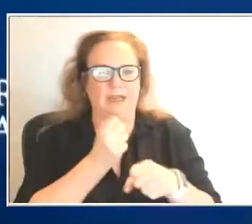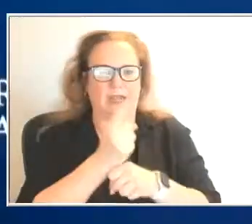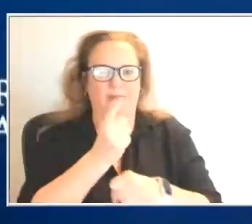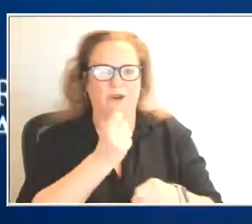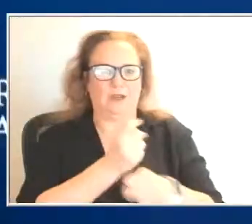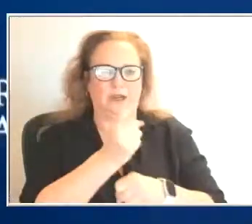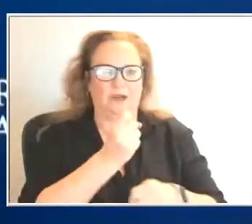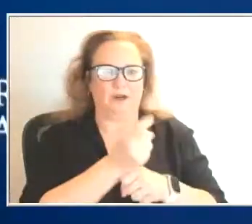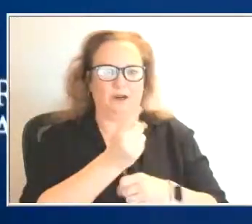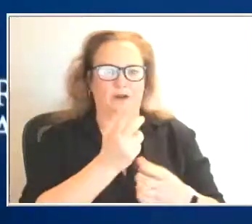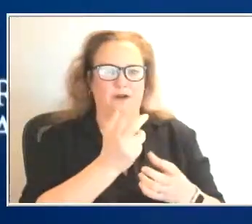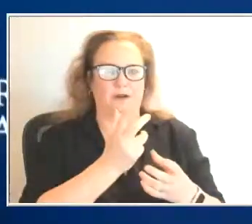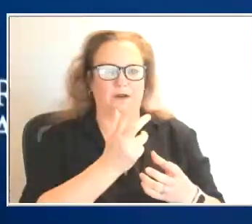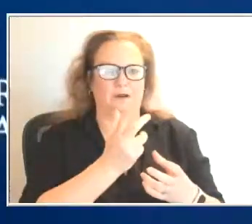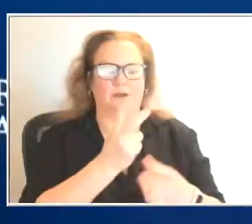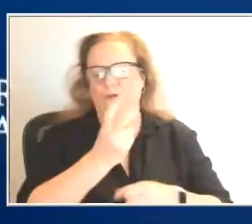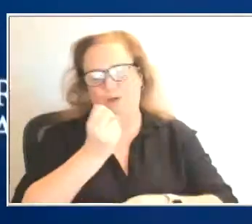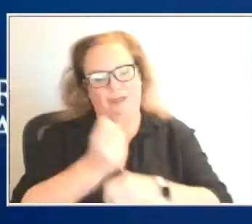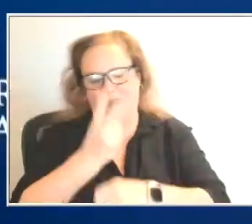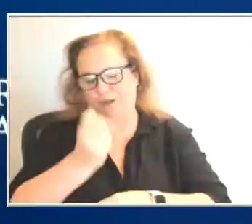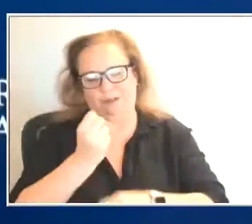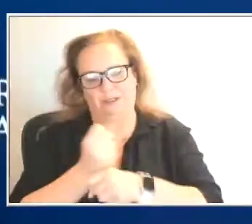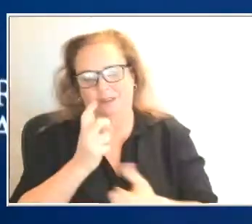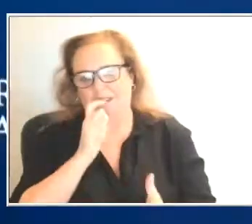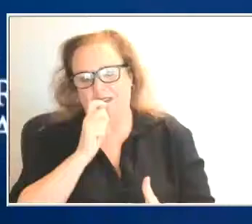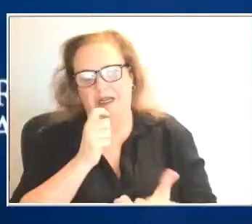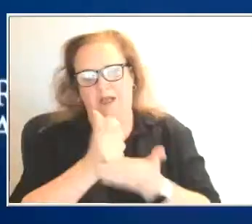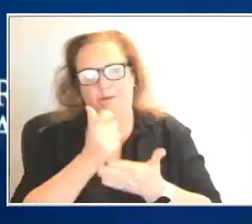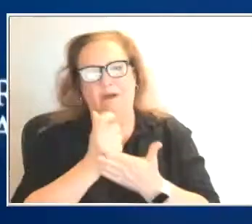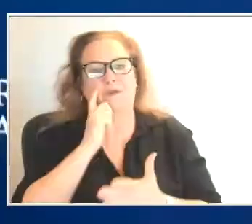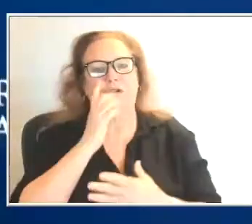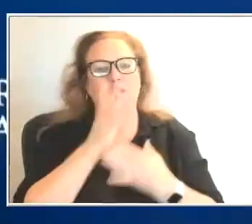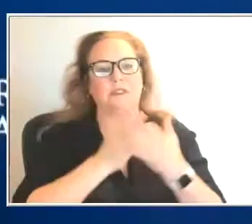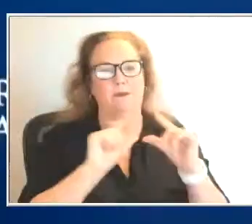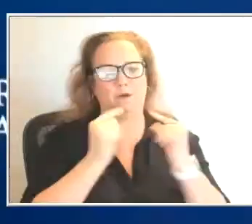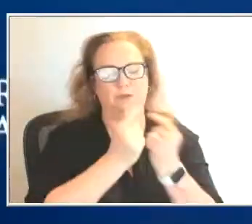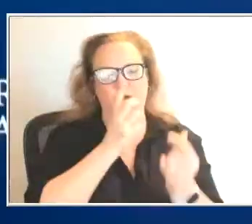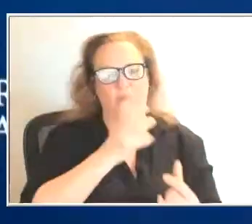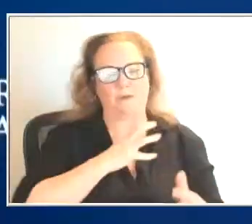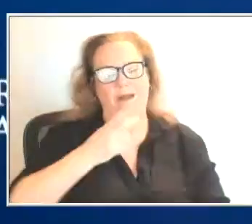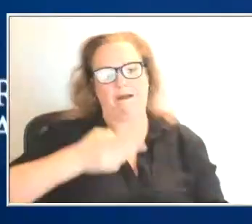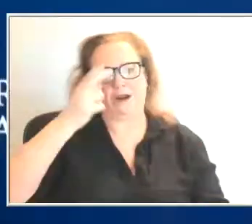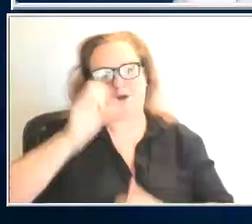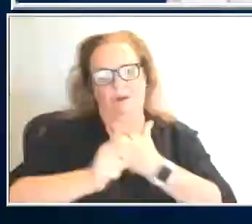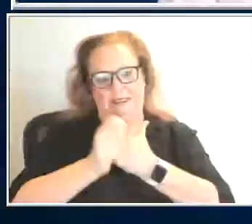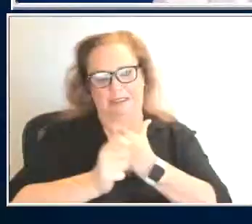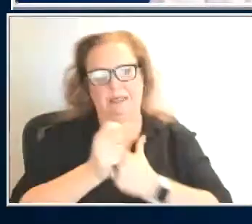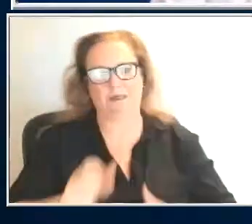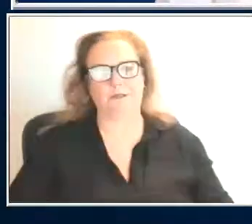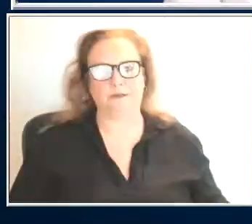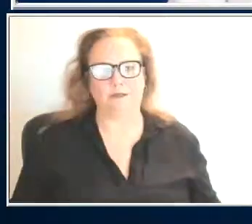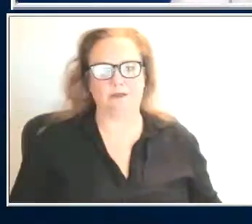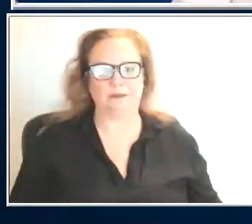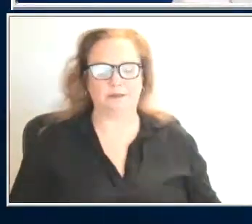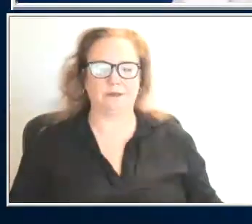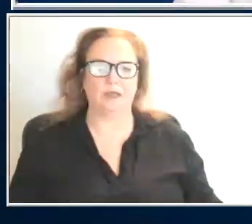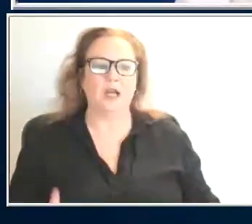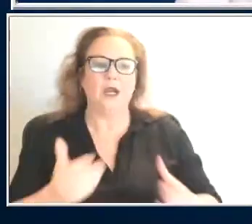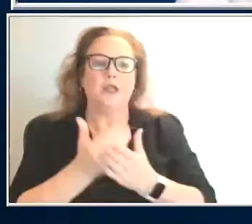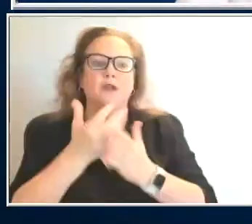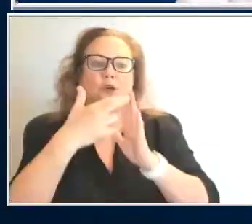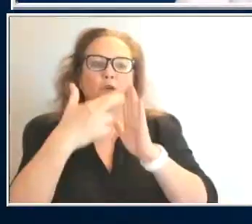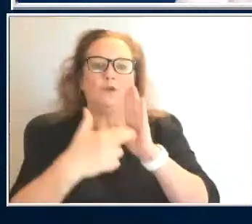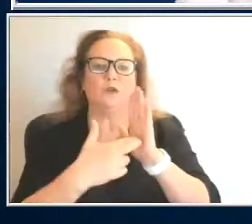It doesn't go far enough for our patients, especially for some groups of women who are at even higher risk. So what do the new guidelines say about the